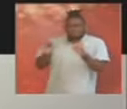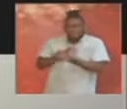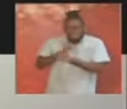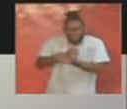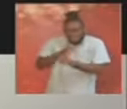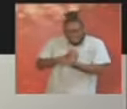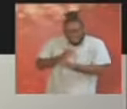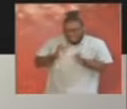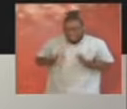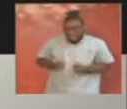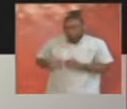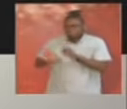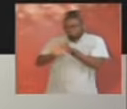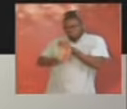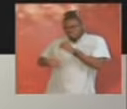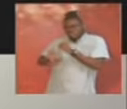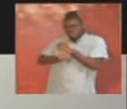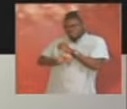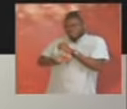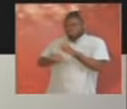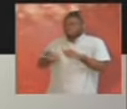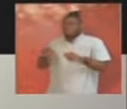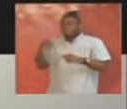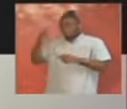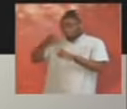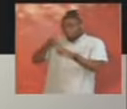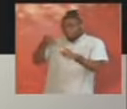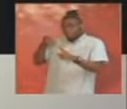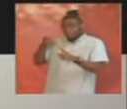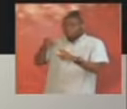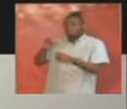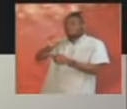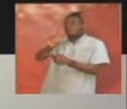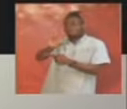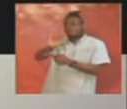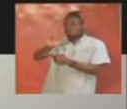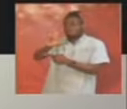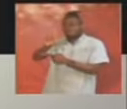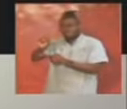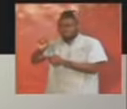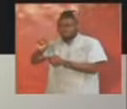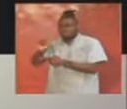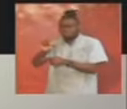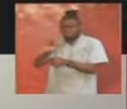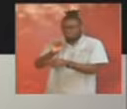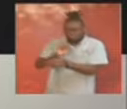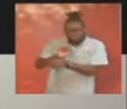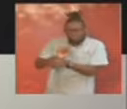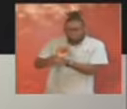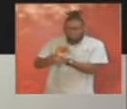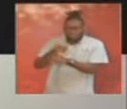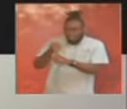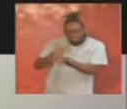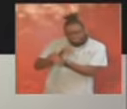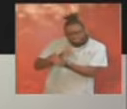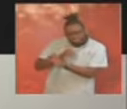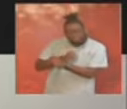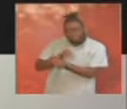cellular level and on the humoral level in terms of the formation of antibodies to fight against the virus and components of the